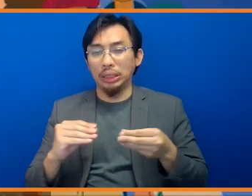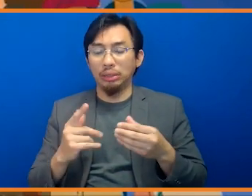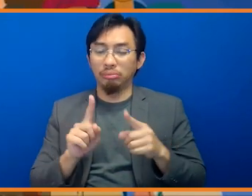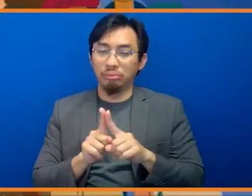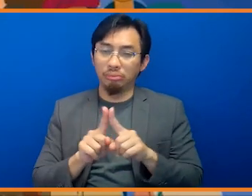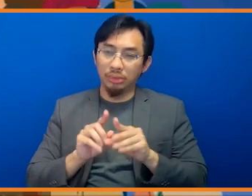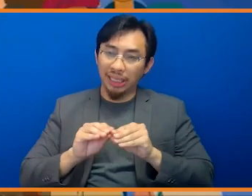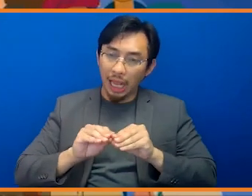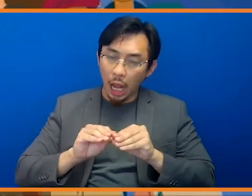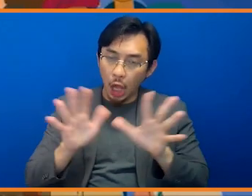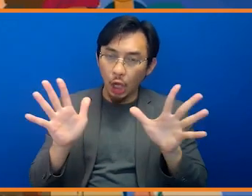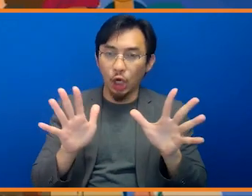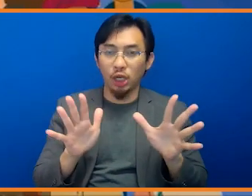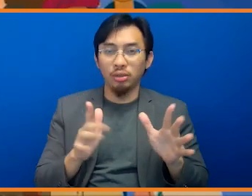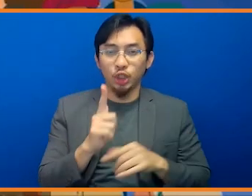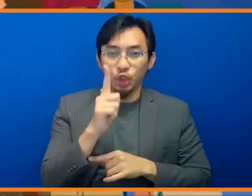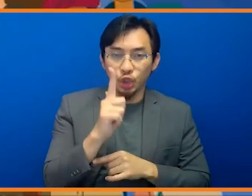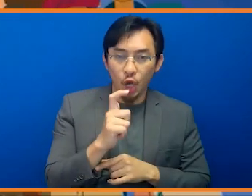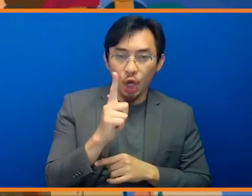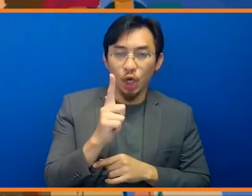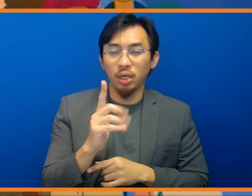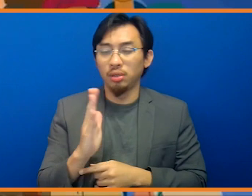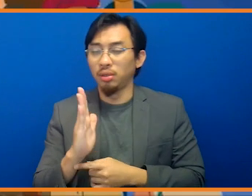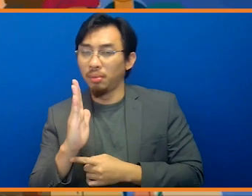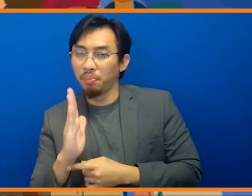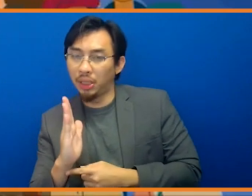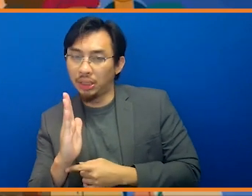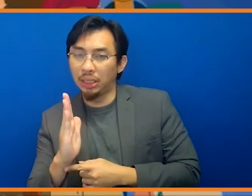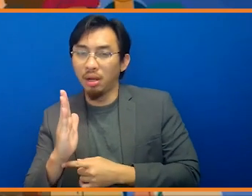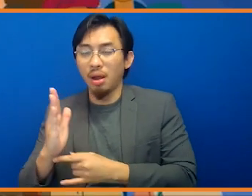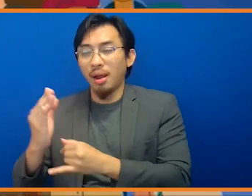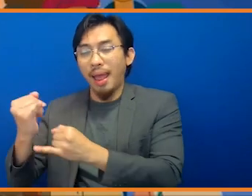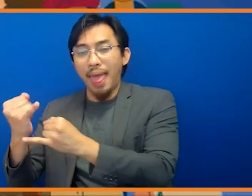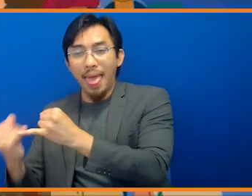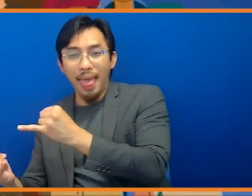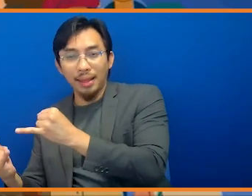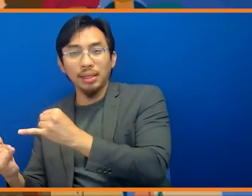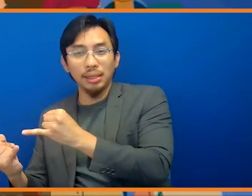clear beginning, middle, and ending.